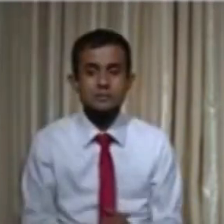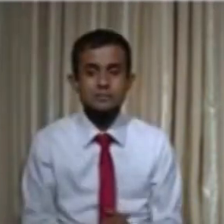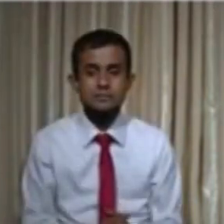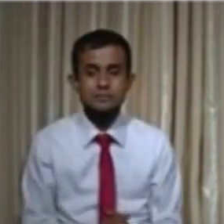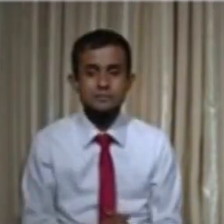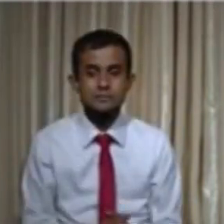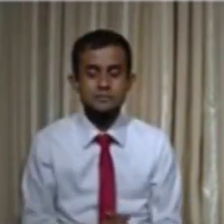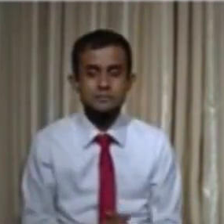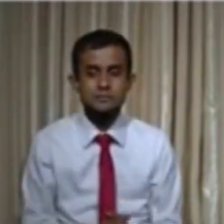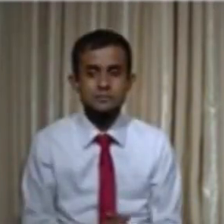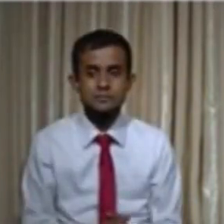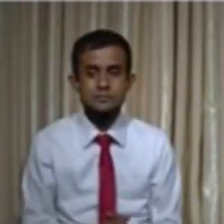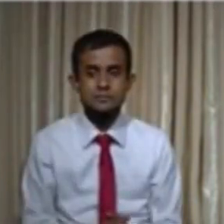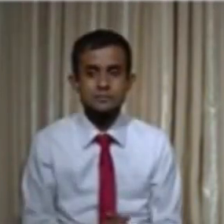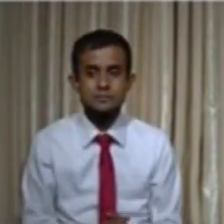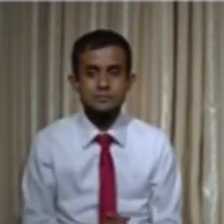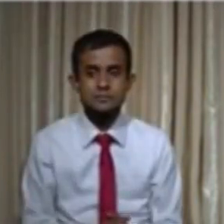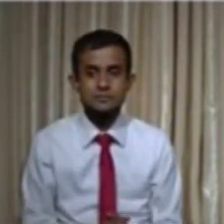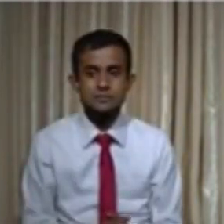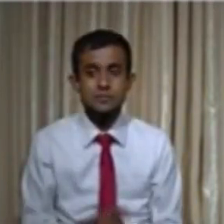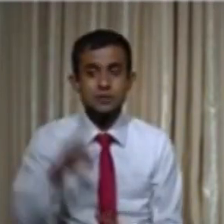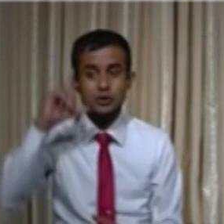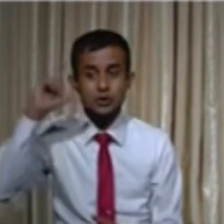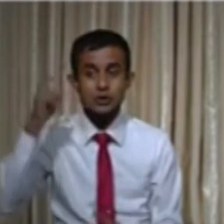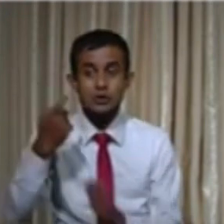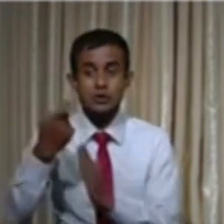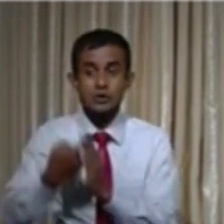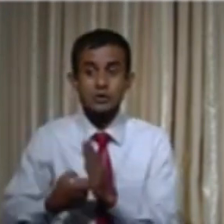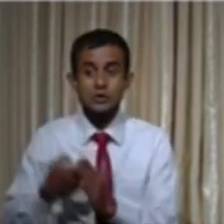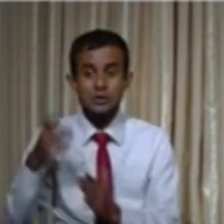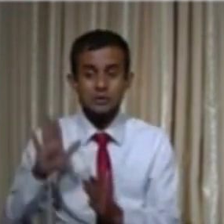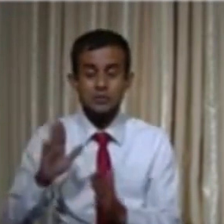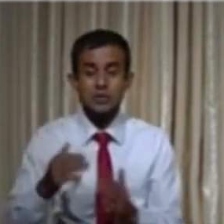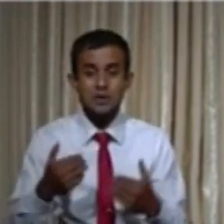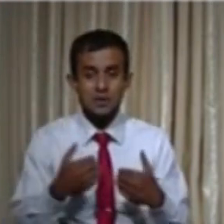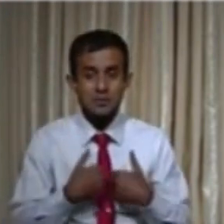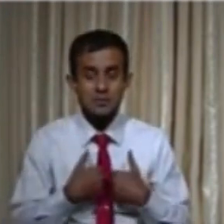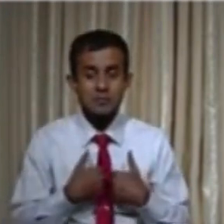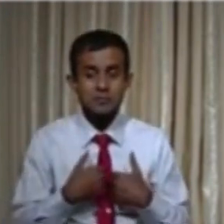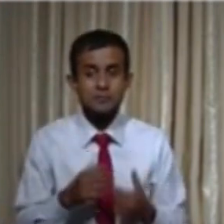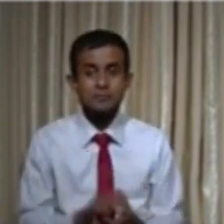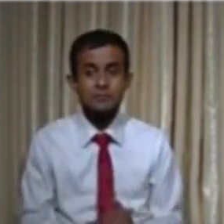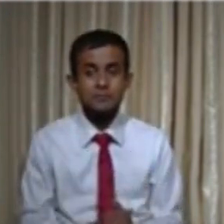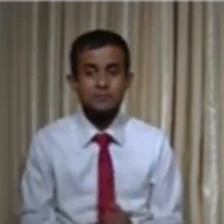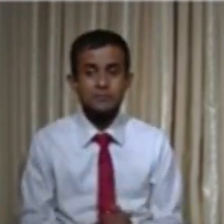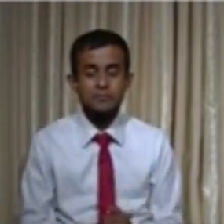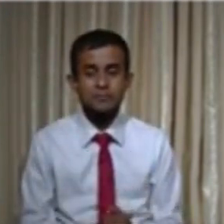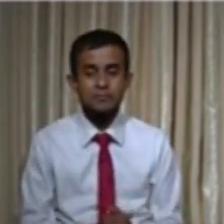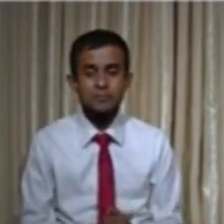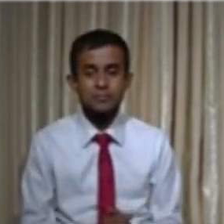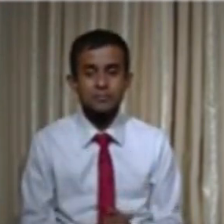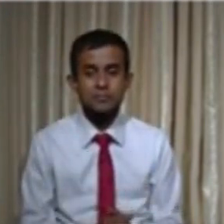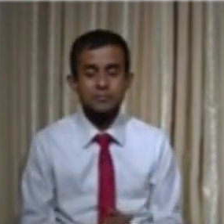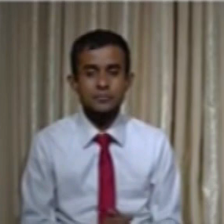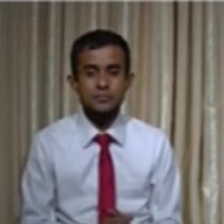that it unquestioningly will support a state provided its own interests are looked after by that state, and that is